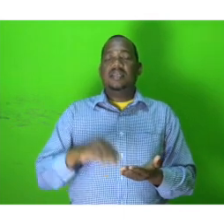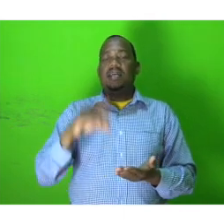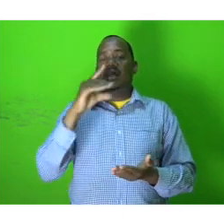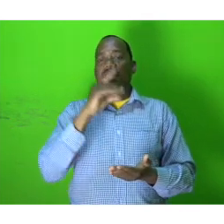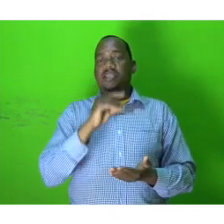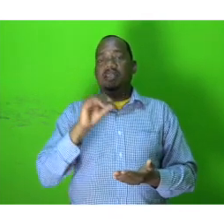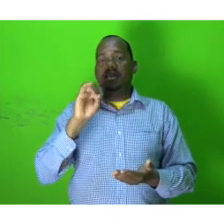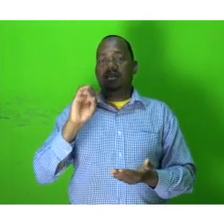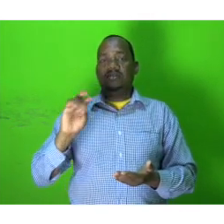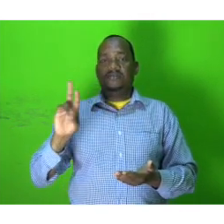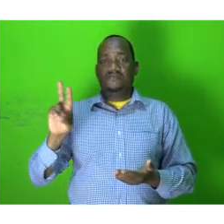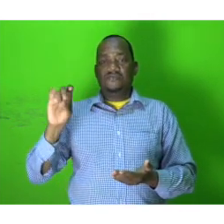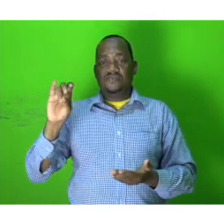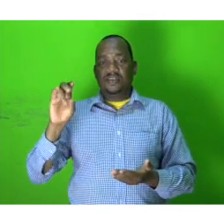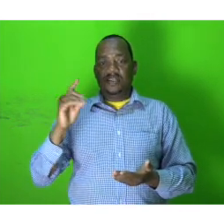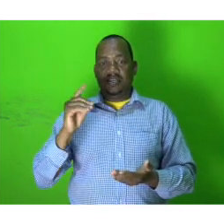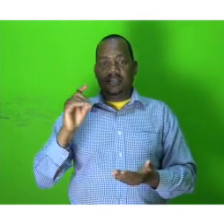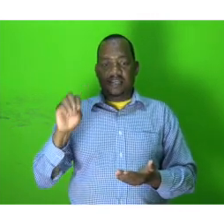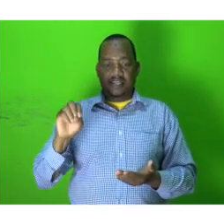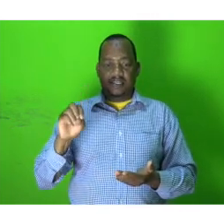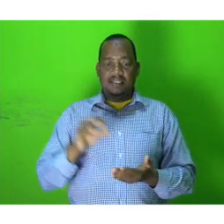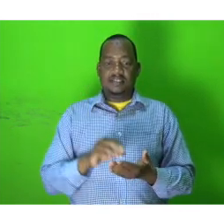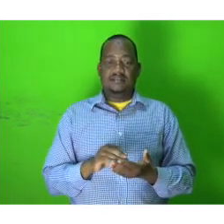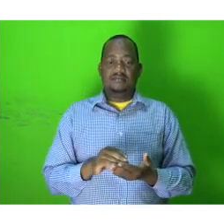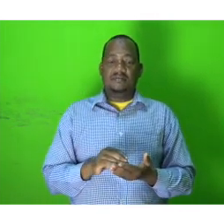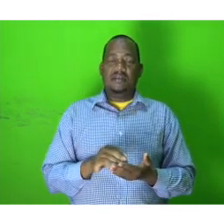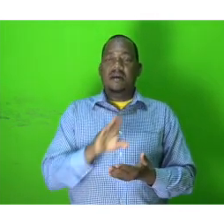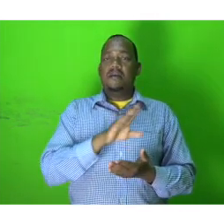got a balance per cash book.